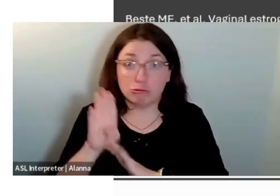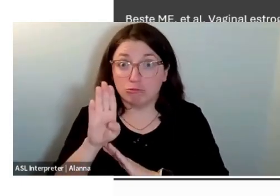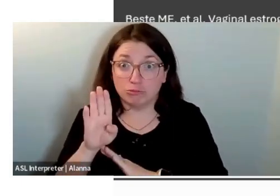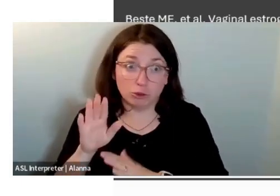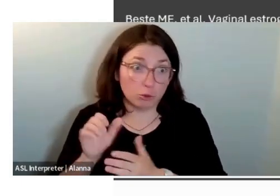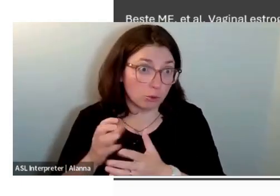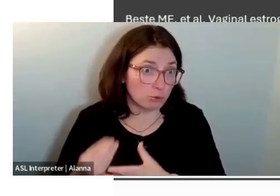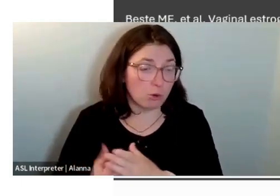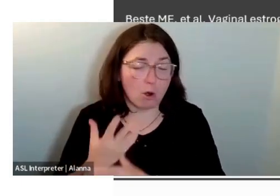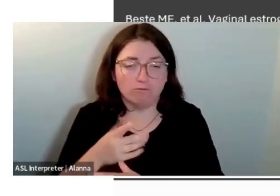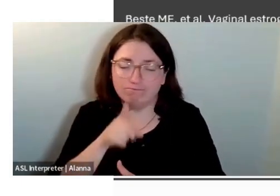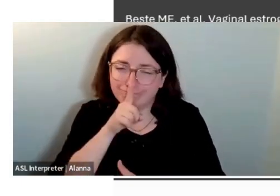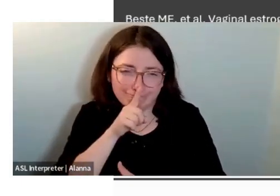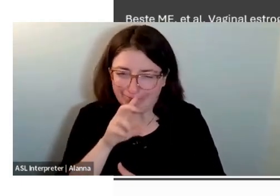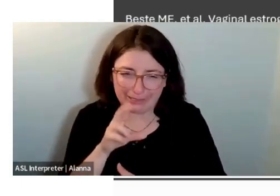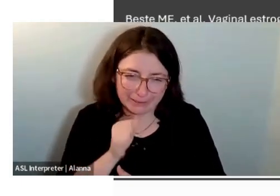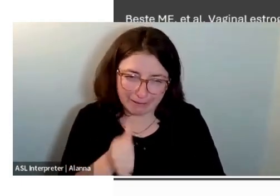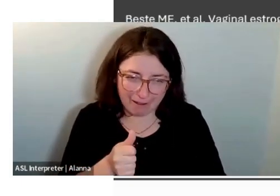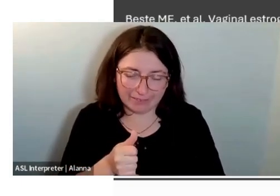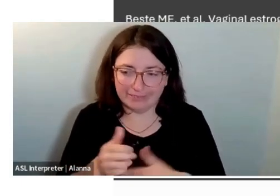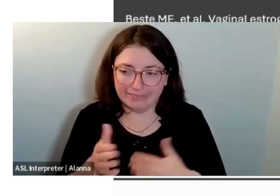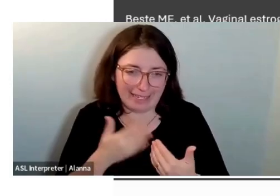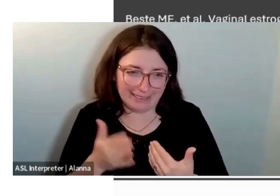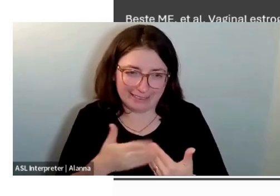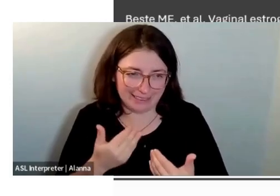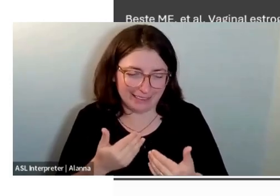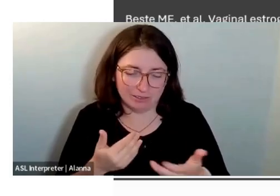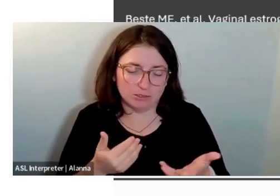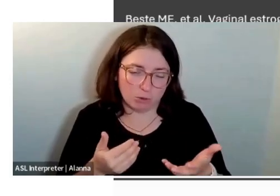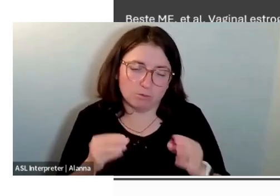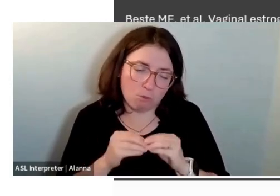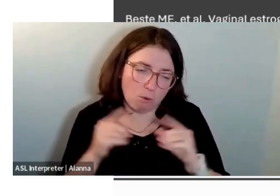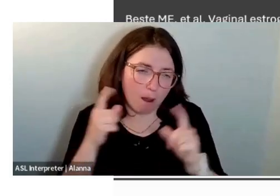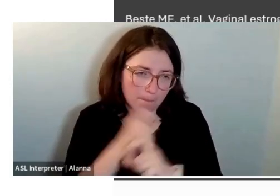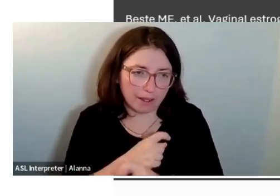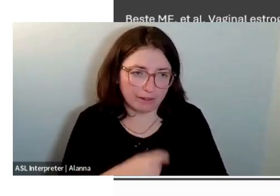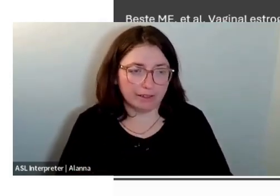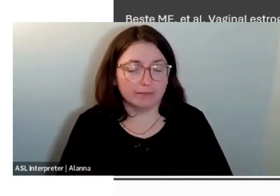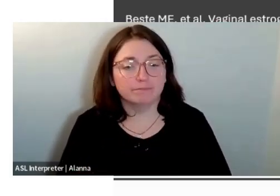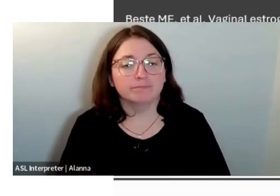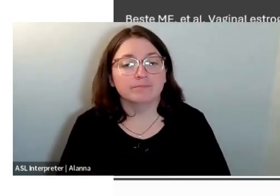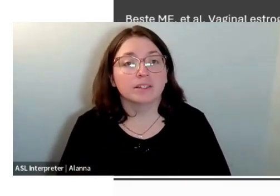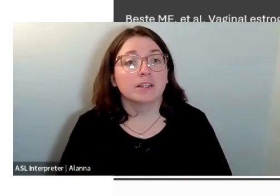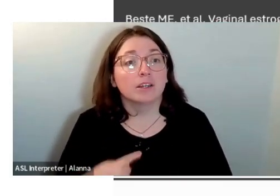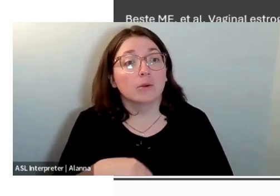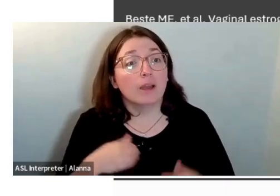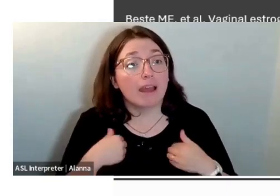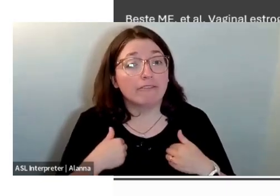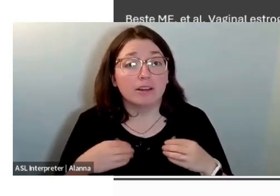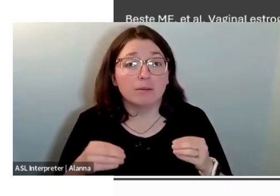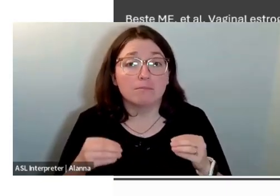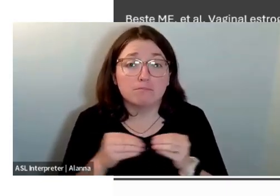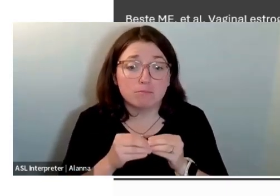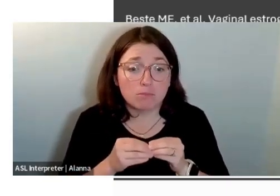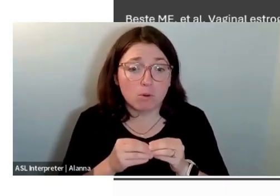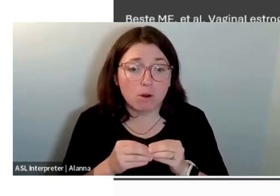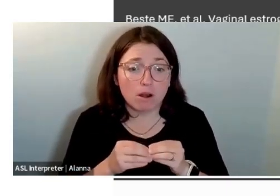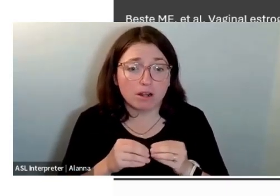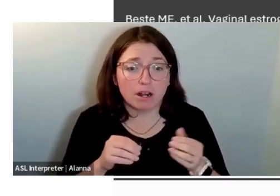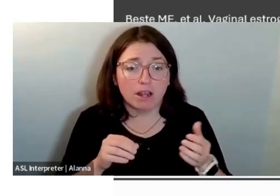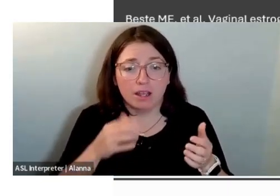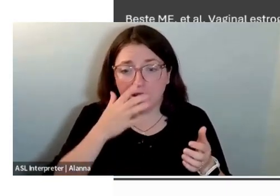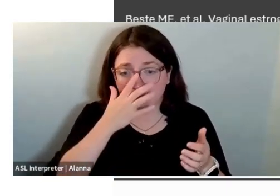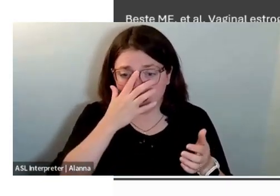have a number of recent publications about vaginal estrogen and breast cancer. We had a 2025